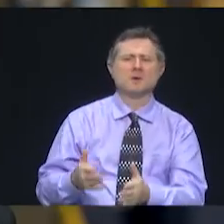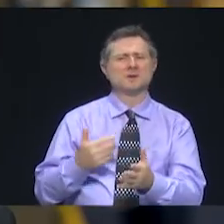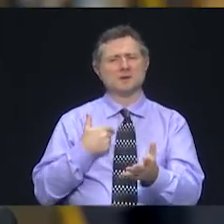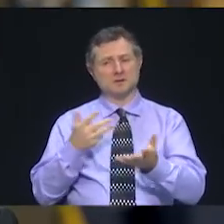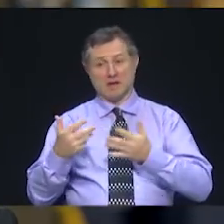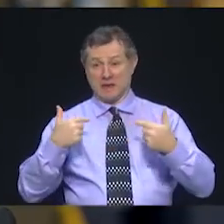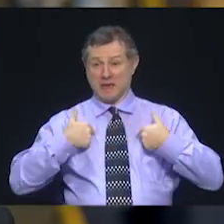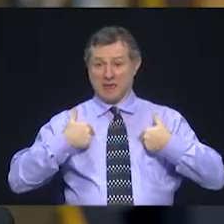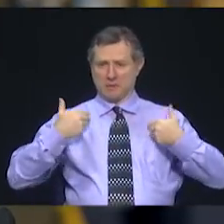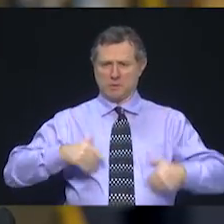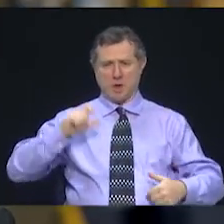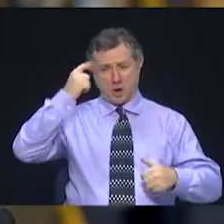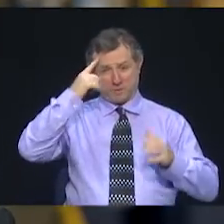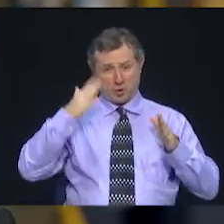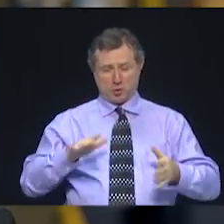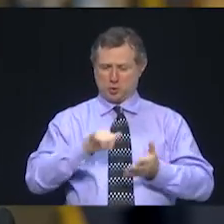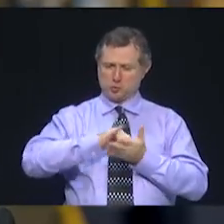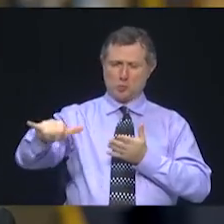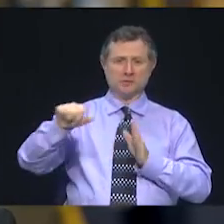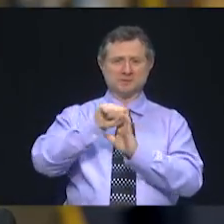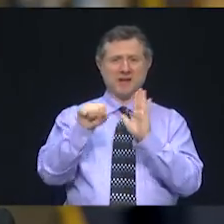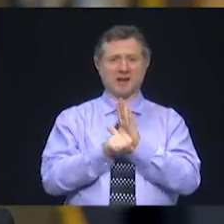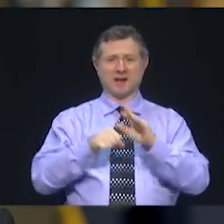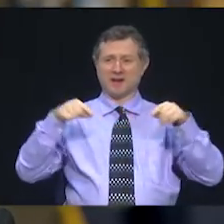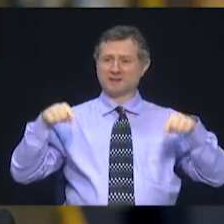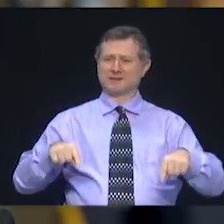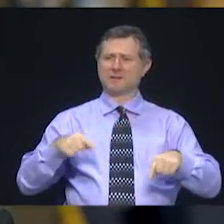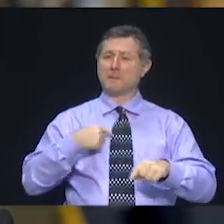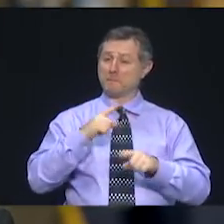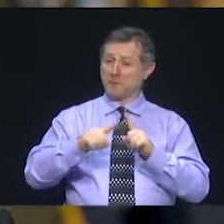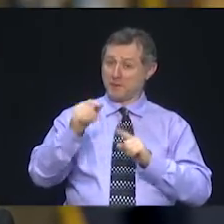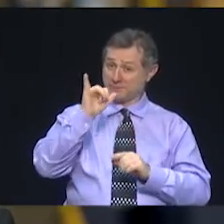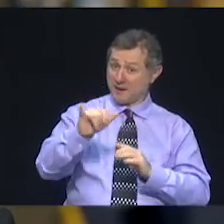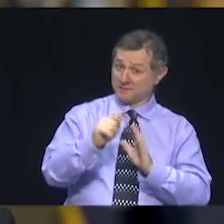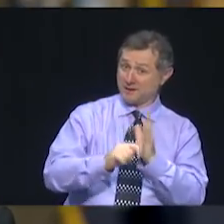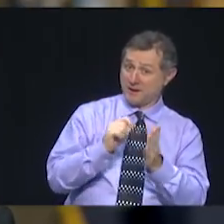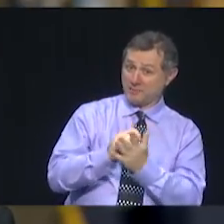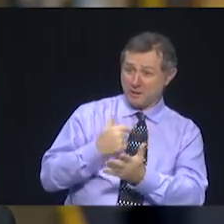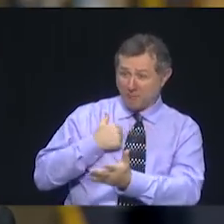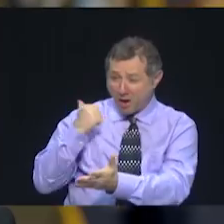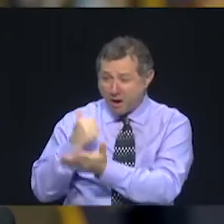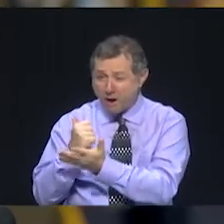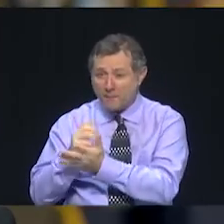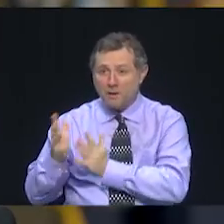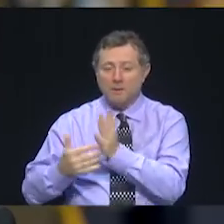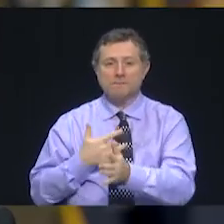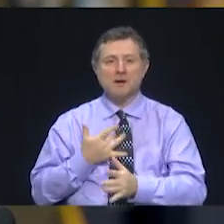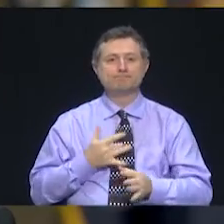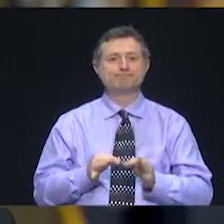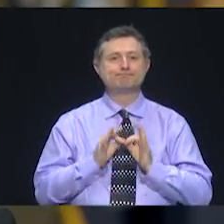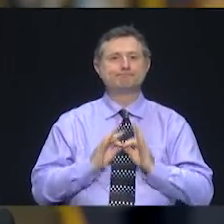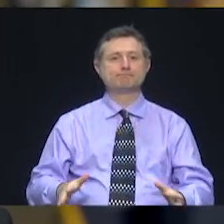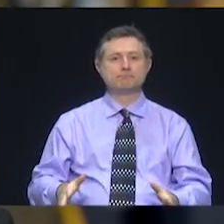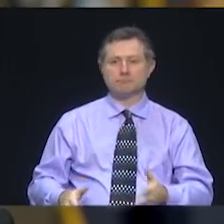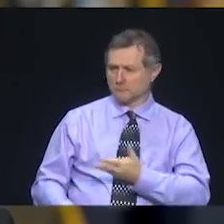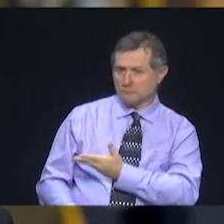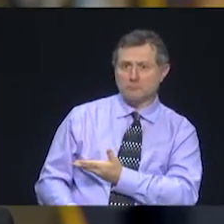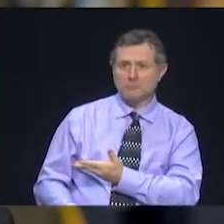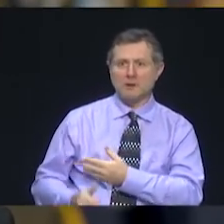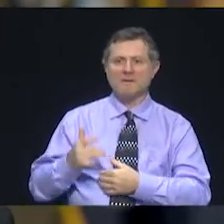state of New York, but I felt powerless to help and felt that I had failed